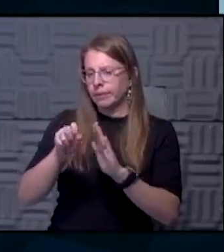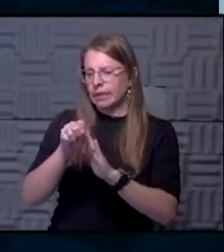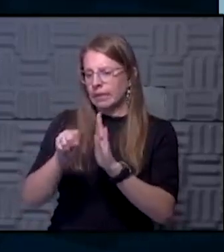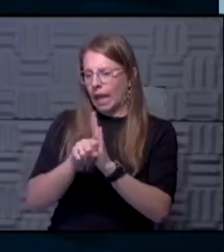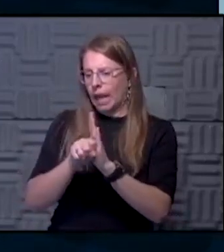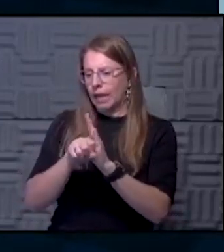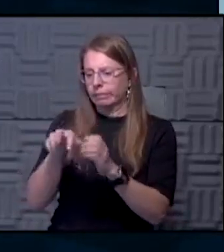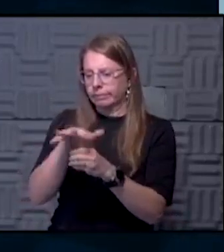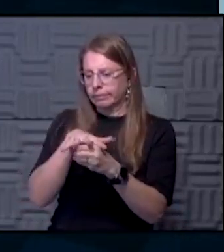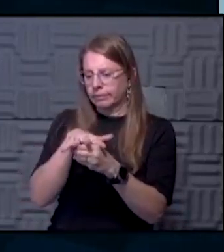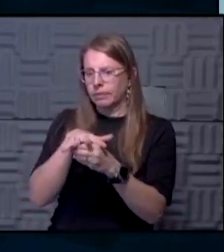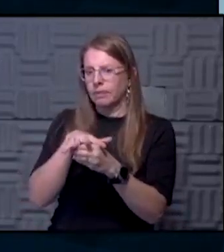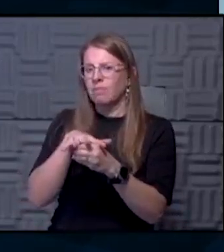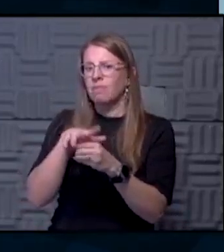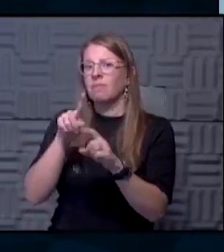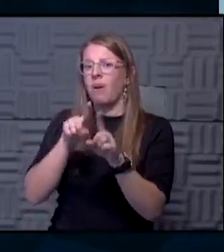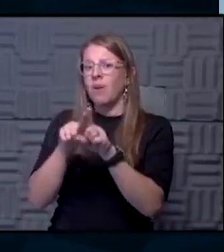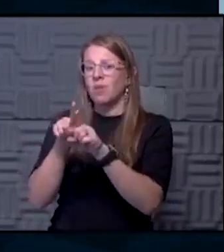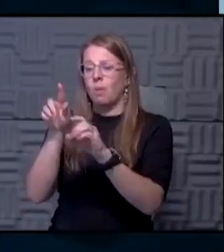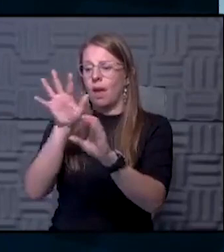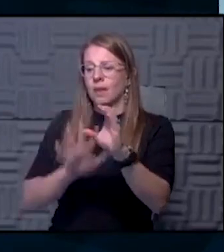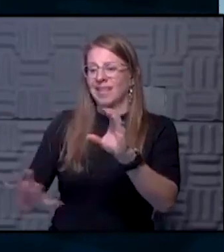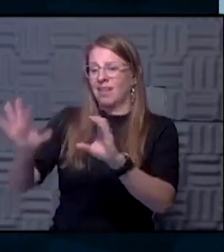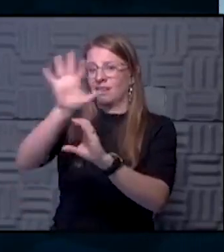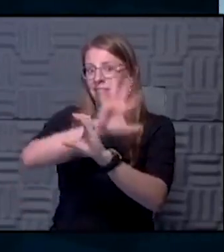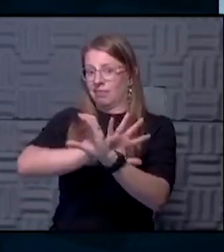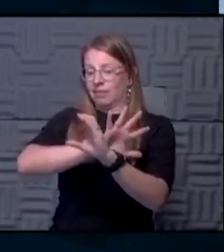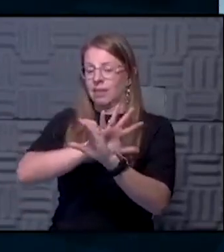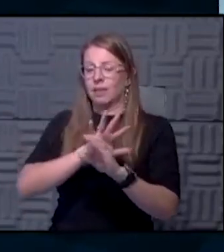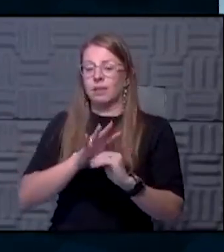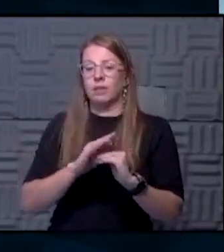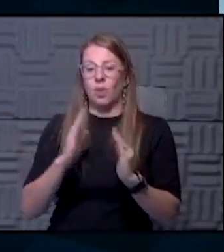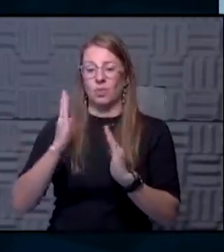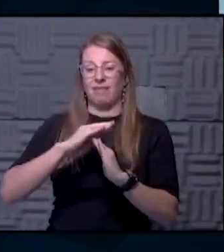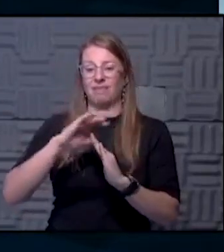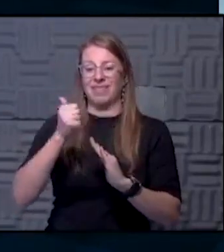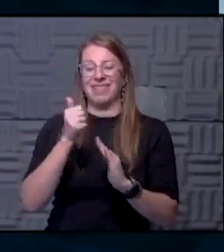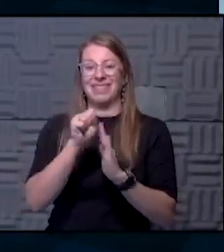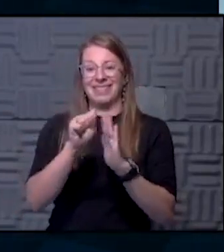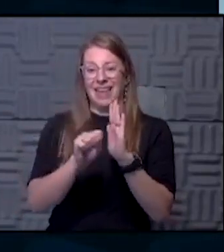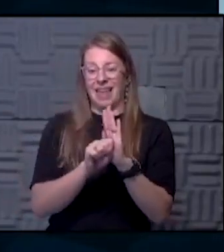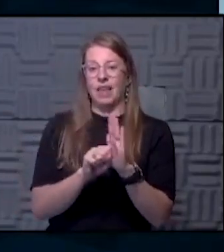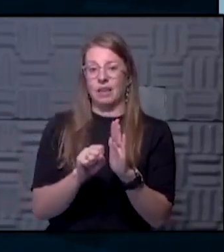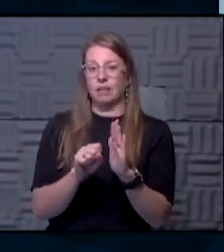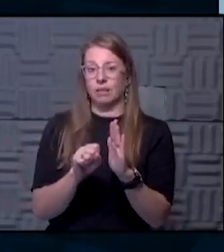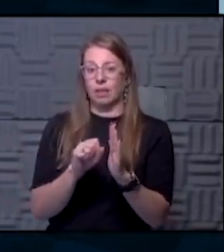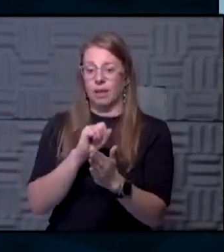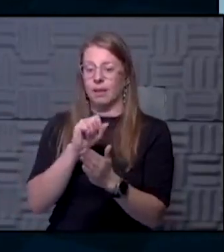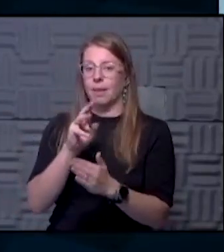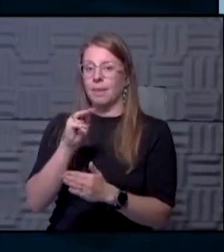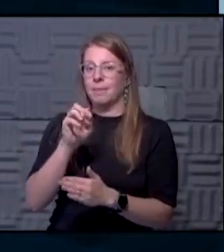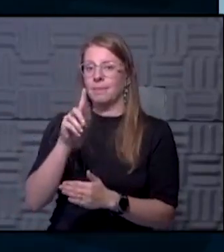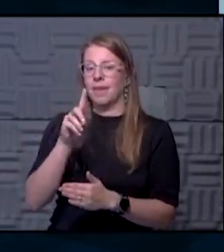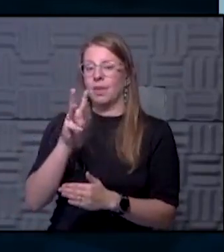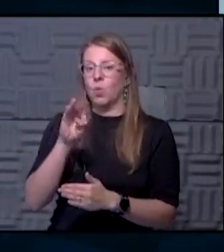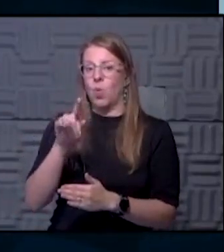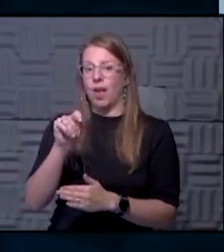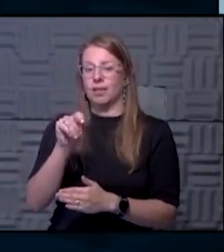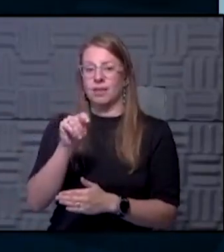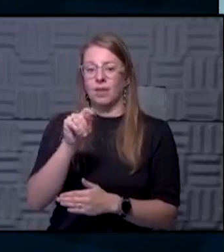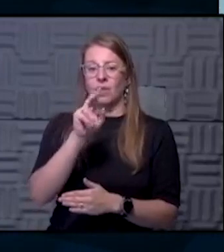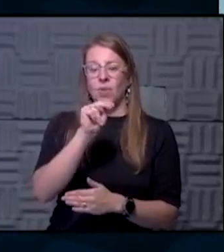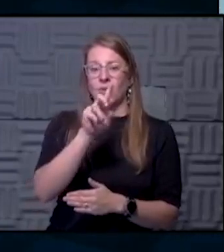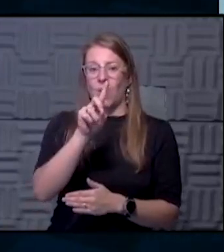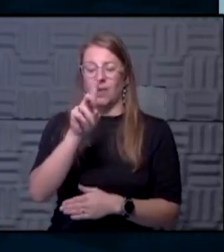outside the state. So the top 10 states happen to all be in the Midwest. It goes North Dakota, South